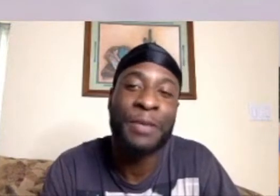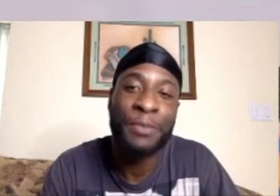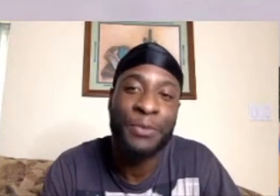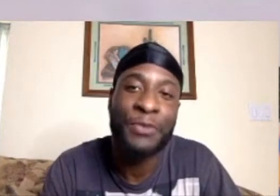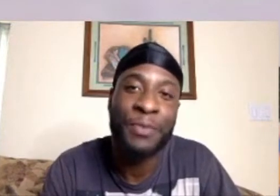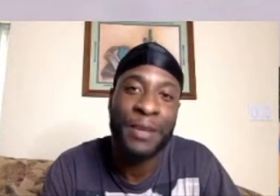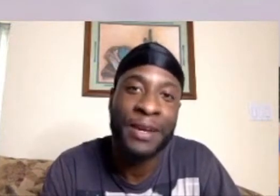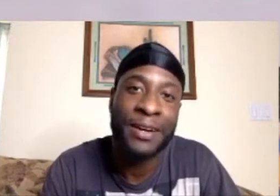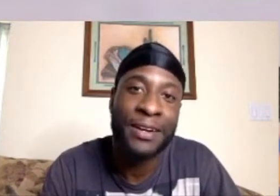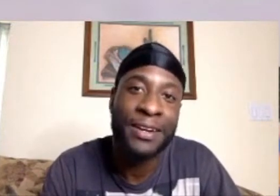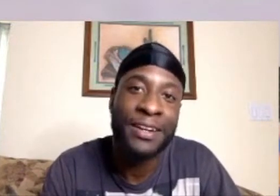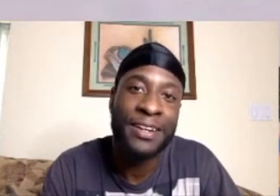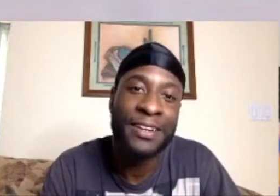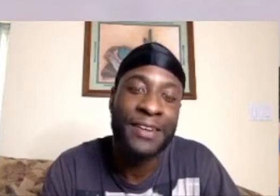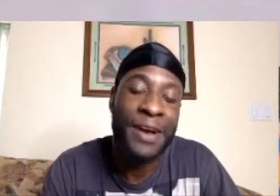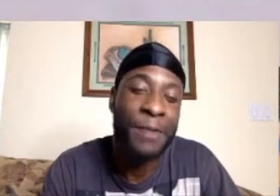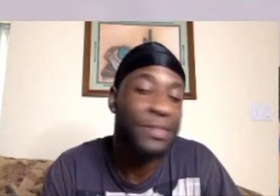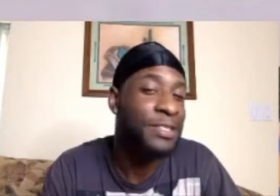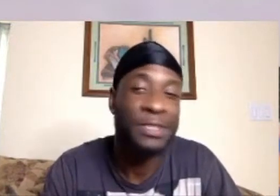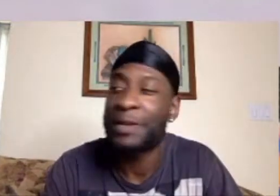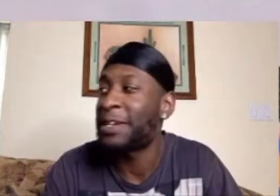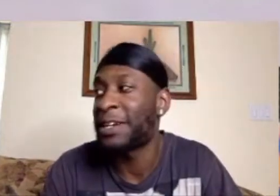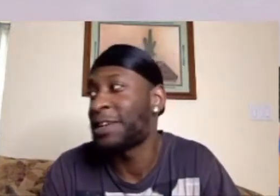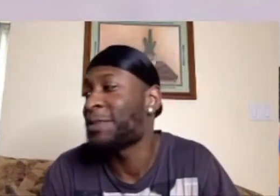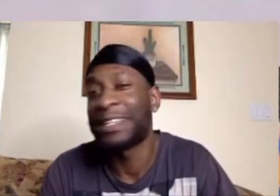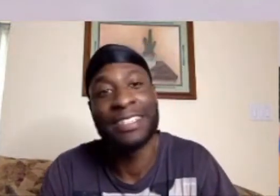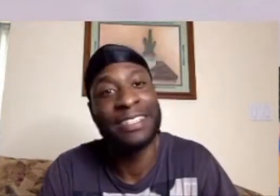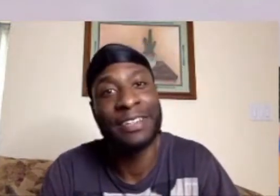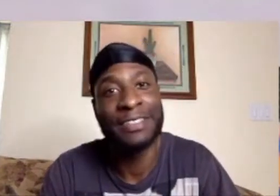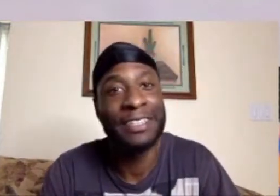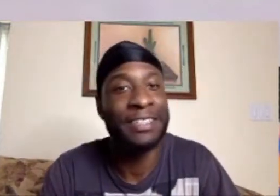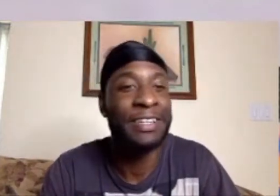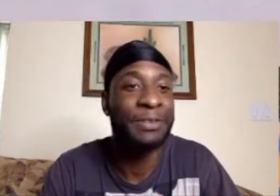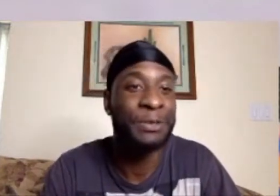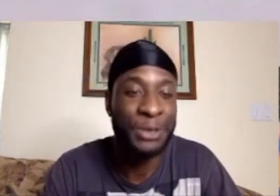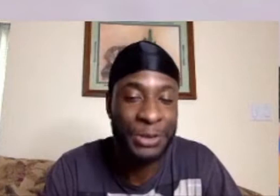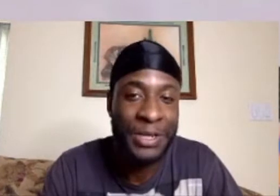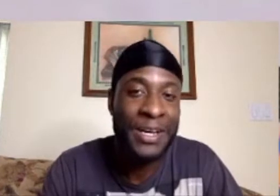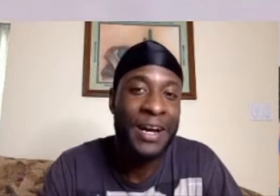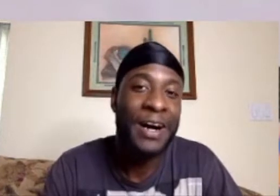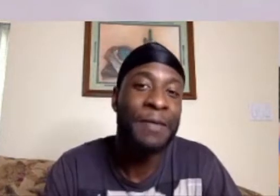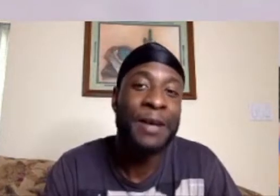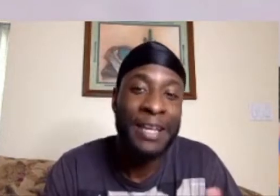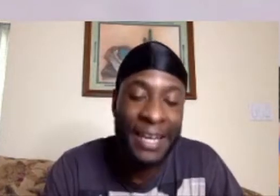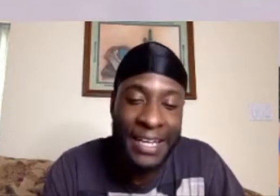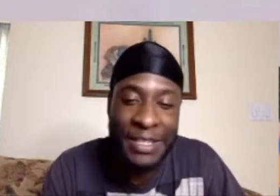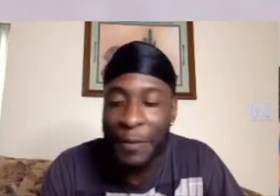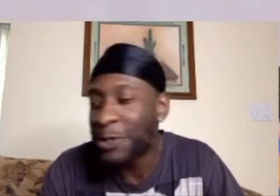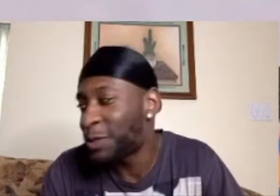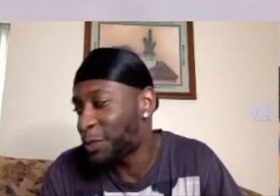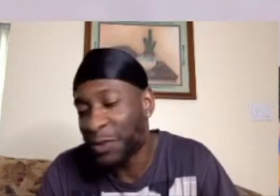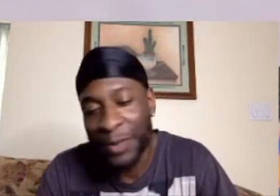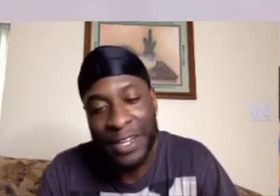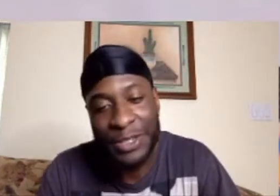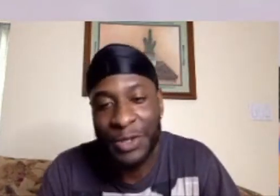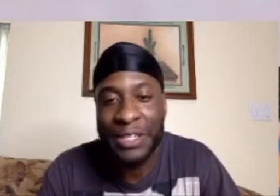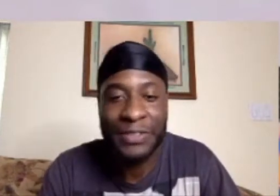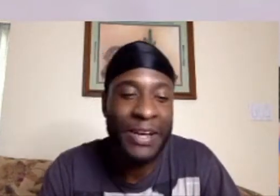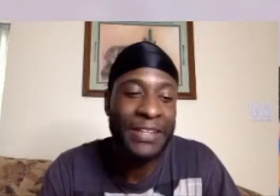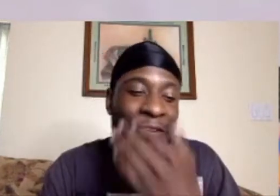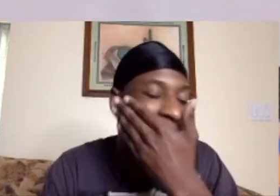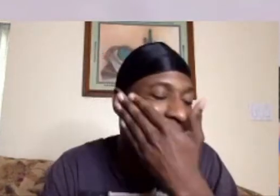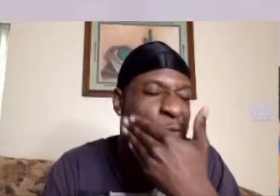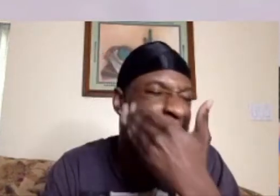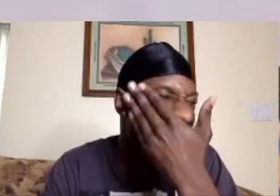most improved player. You know, I almost said 6 man of the year. I don't know why I said that. I was thinking of Derrick Rose, too. He is the most improved player,